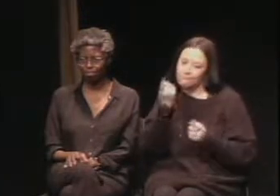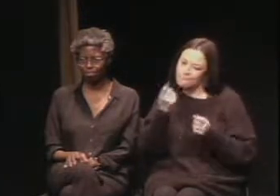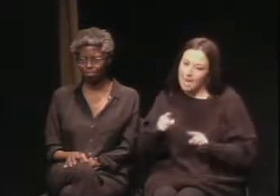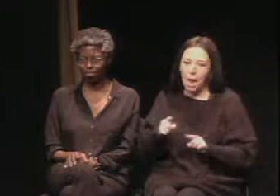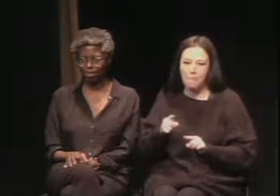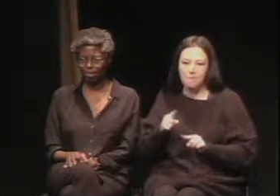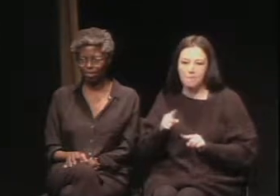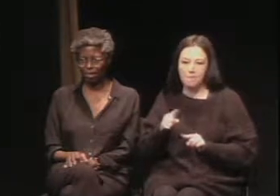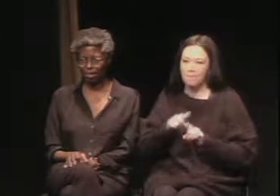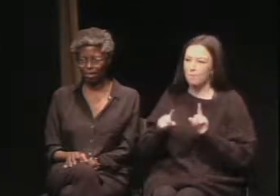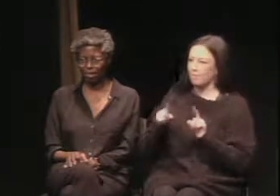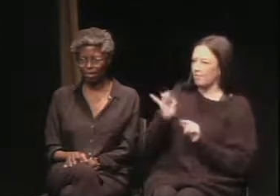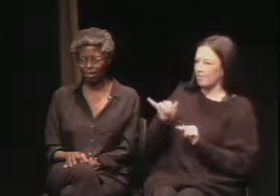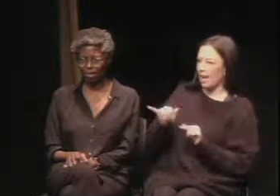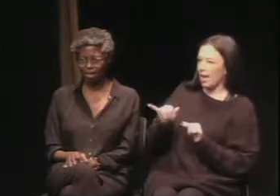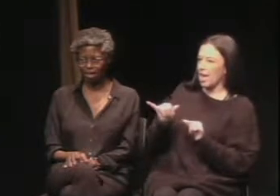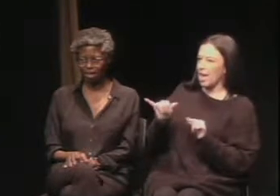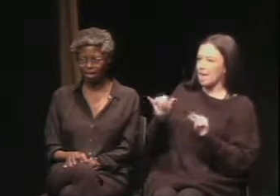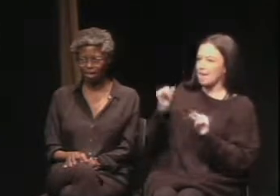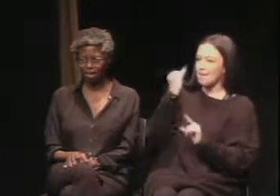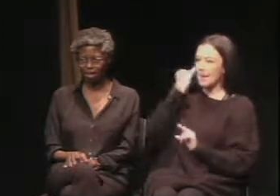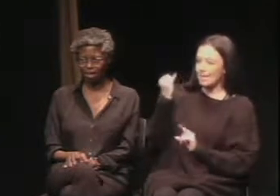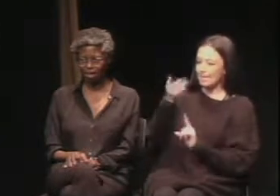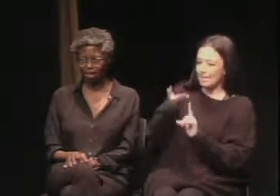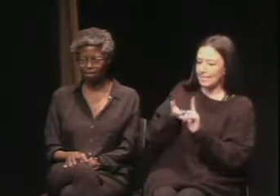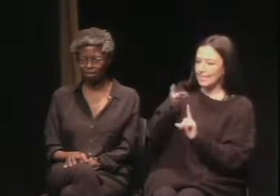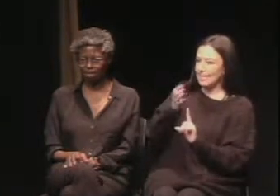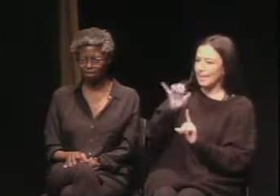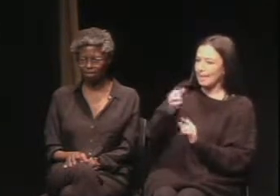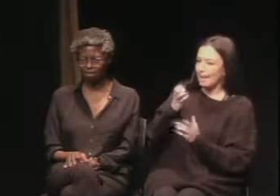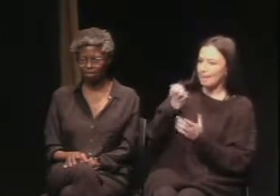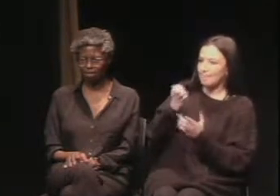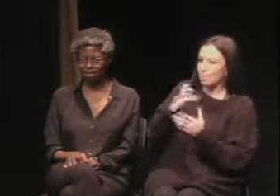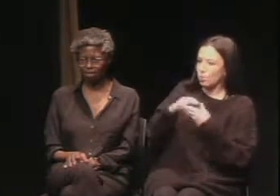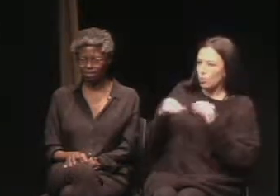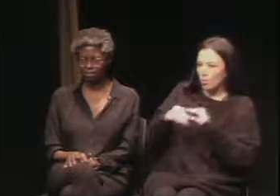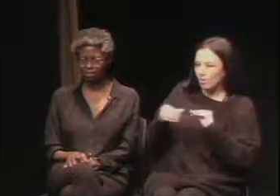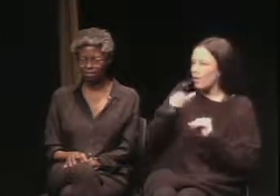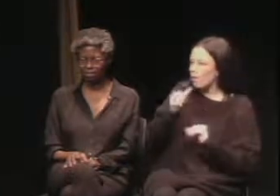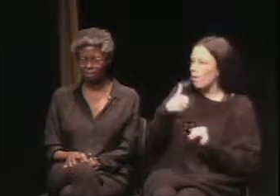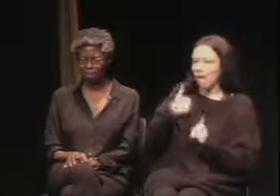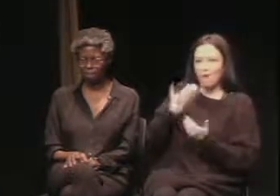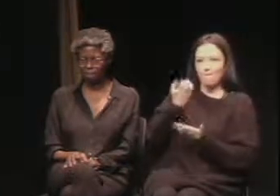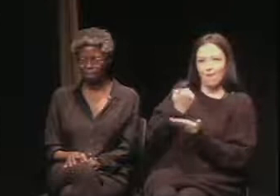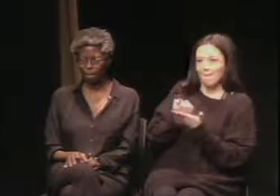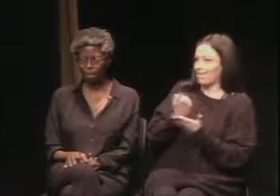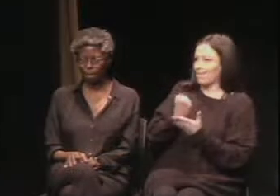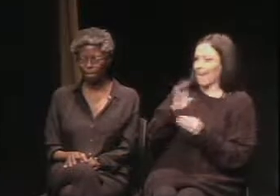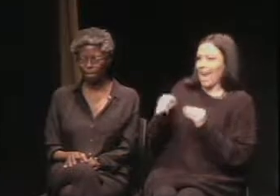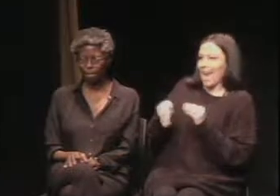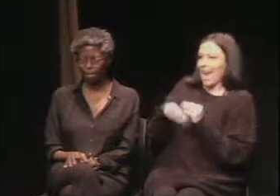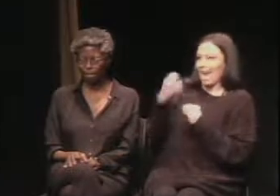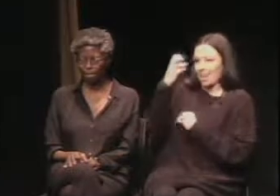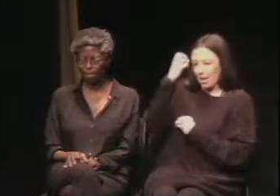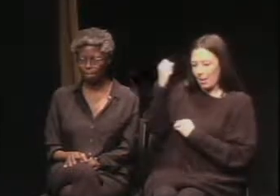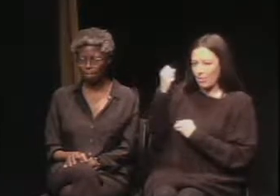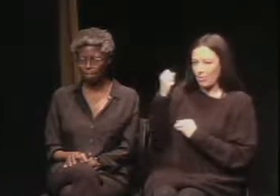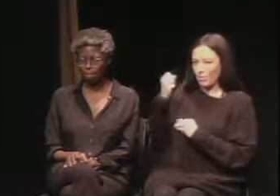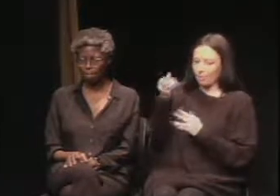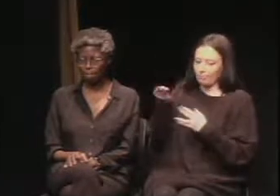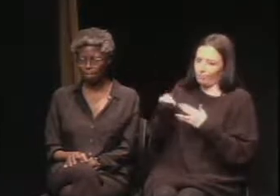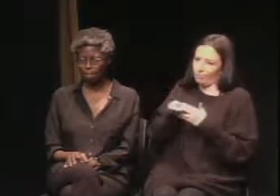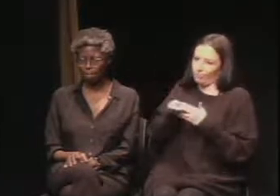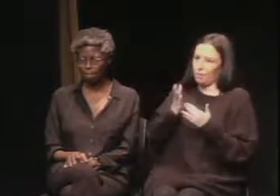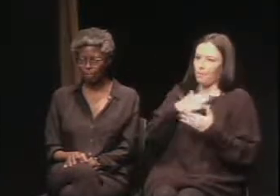That I don't really have evidence that happened. Mm-hmm. I think I inserted that memory into the